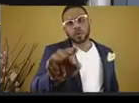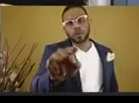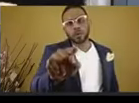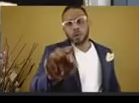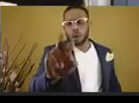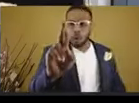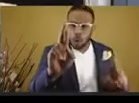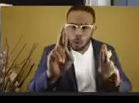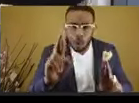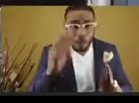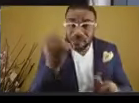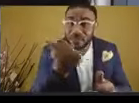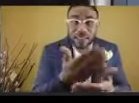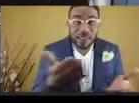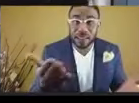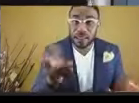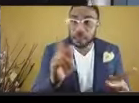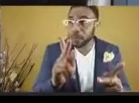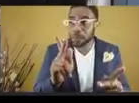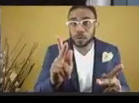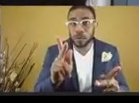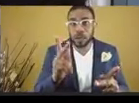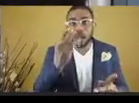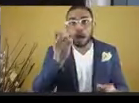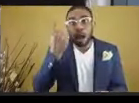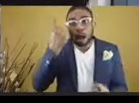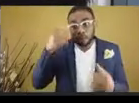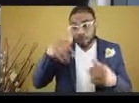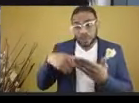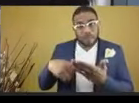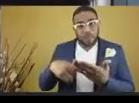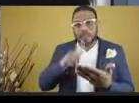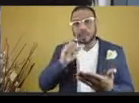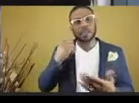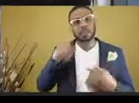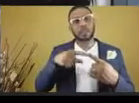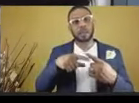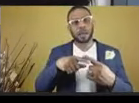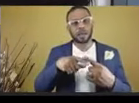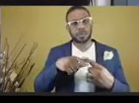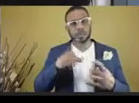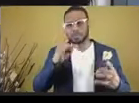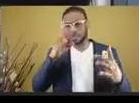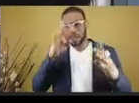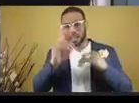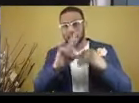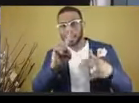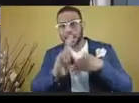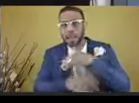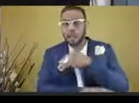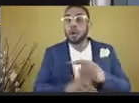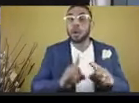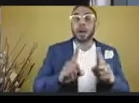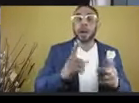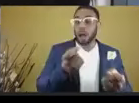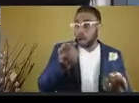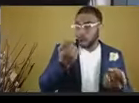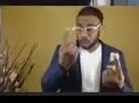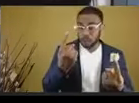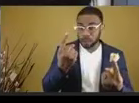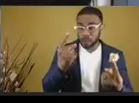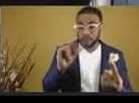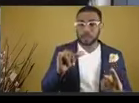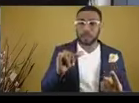that if anything, people take away from this conversation, not just about the drastic consequences, but understand that